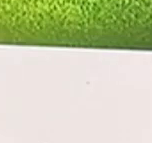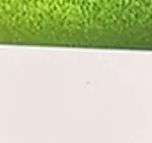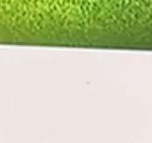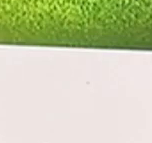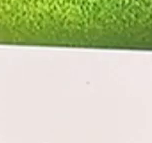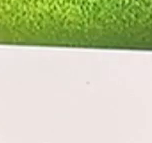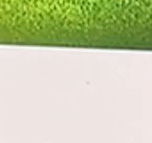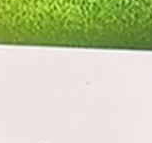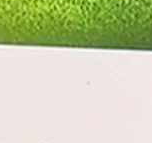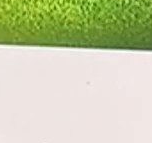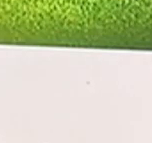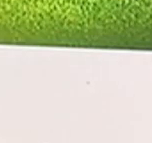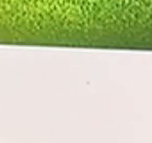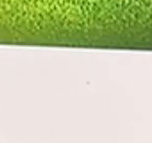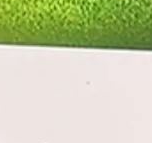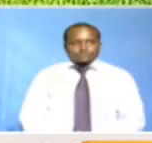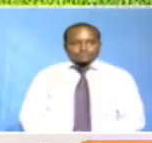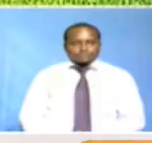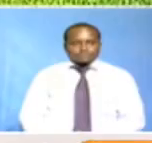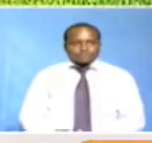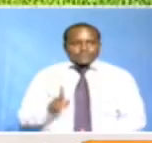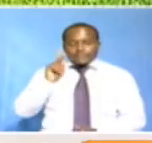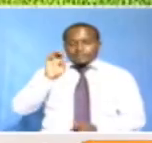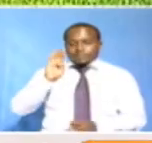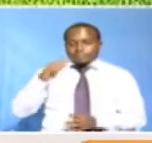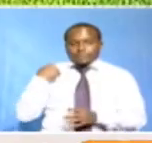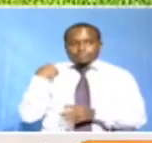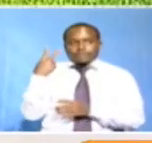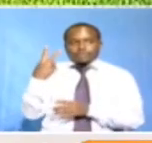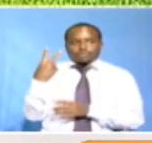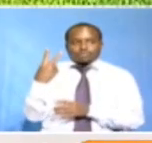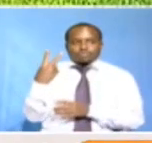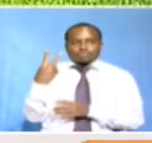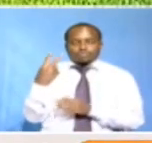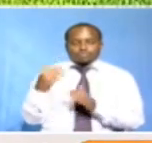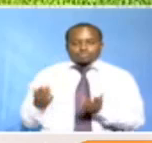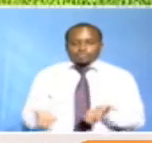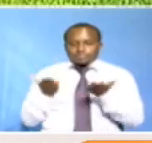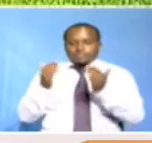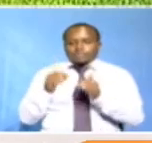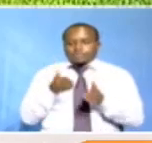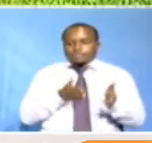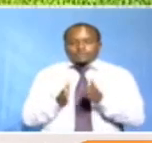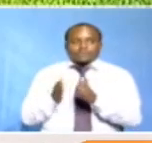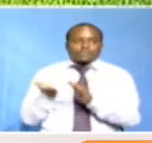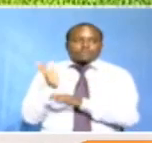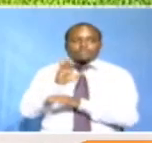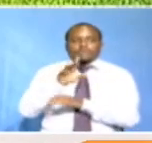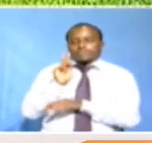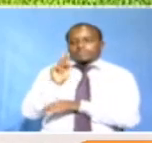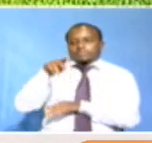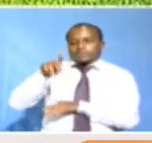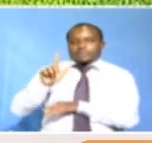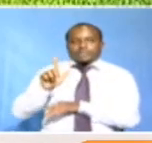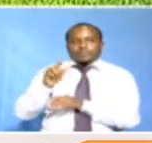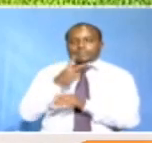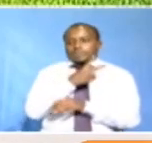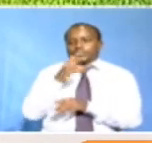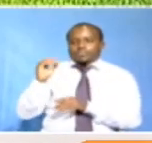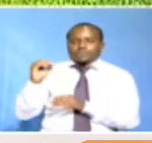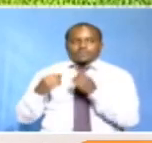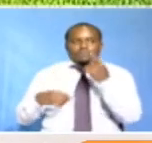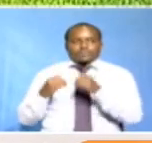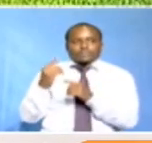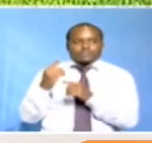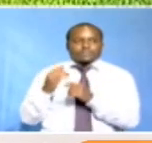KCB consolidated second place in the National Super League standings to increase their chances of returning back to the Kenyan Premier League with a 2-0 victory over